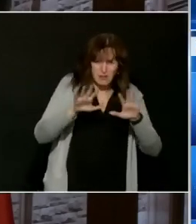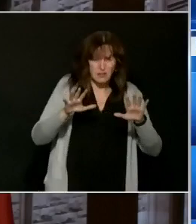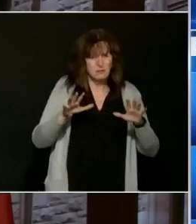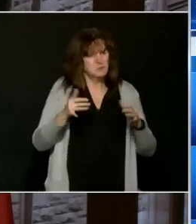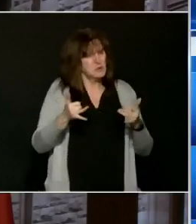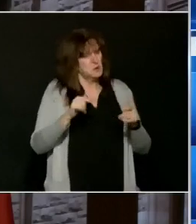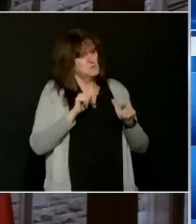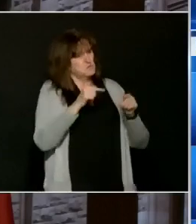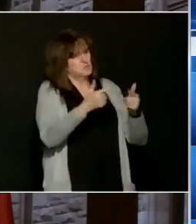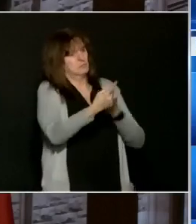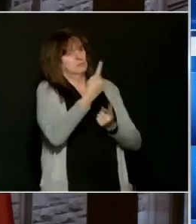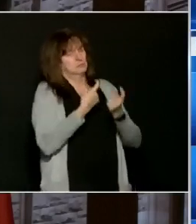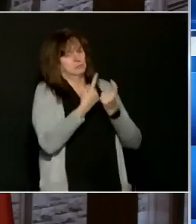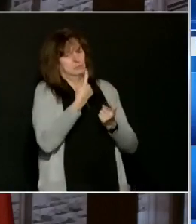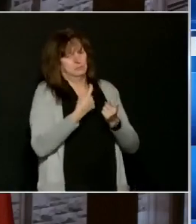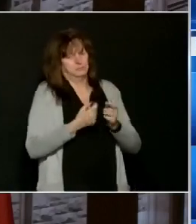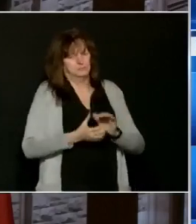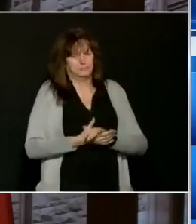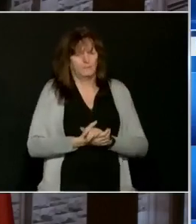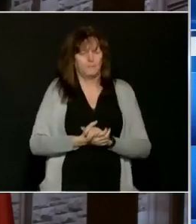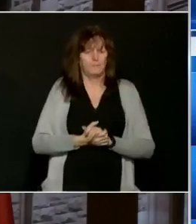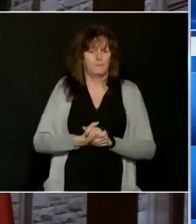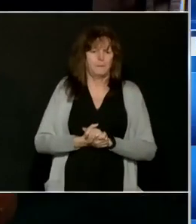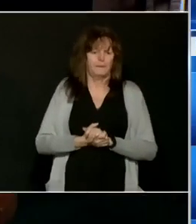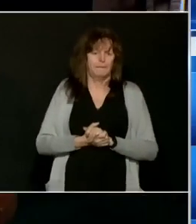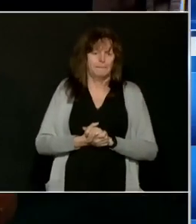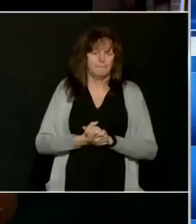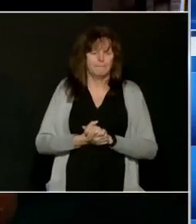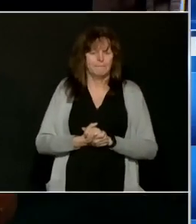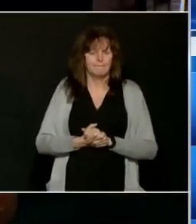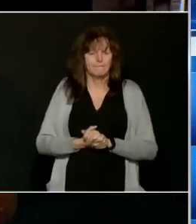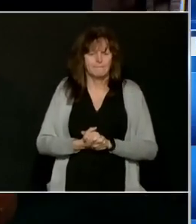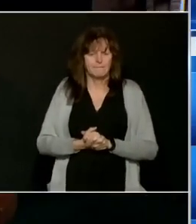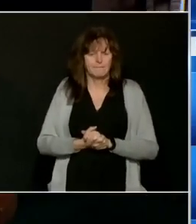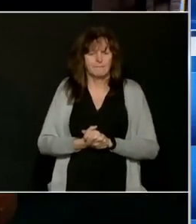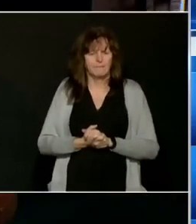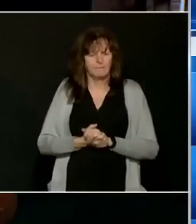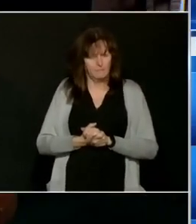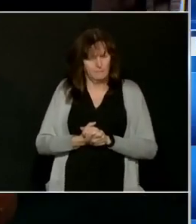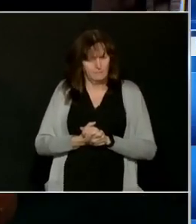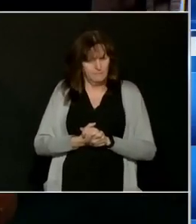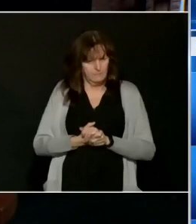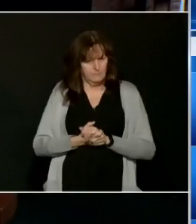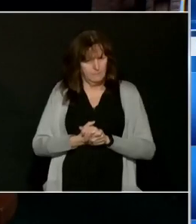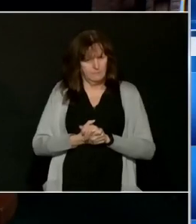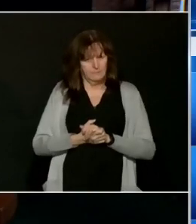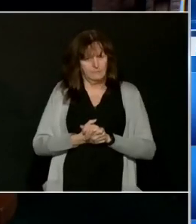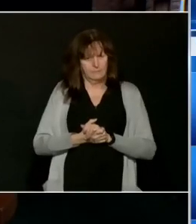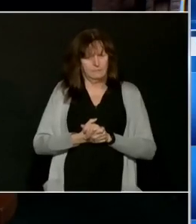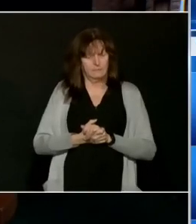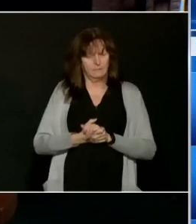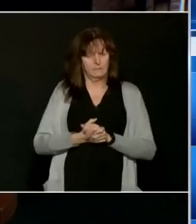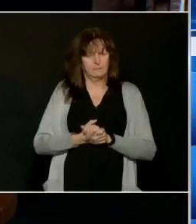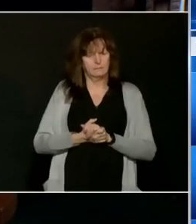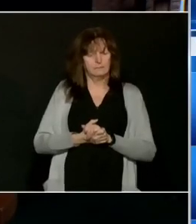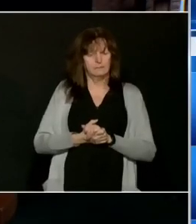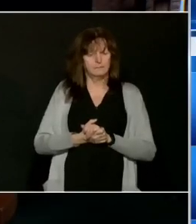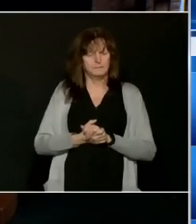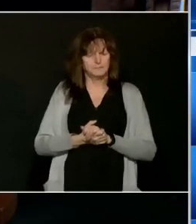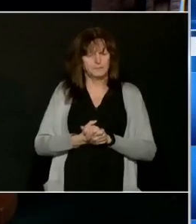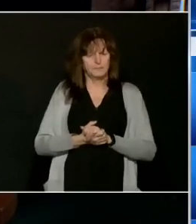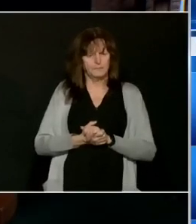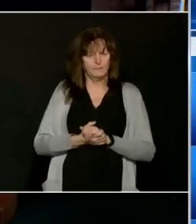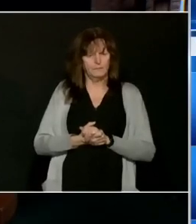go to the phone lines. Just a reminder, one question, one follow-up. Over to the first question, please. Your